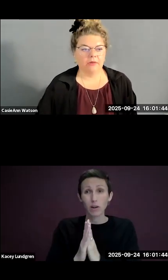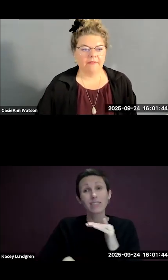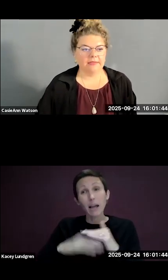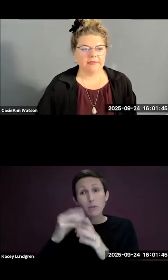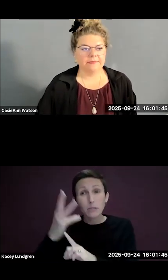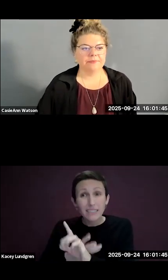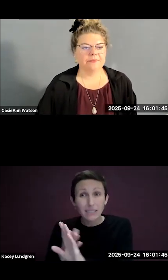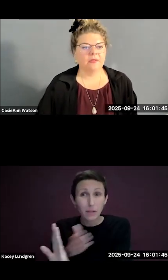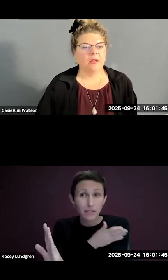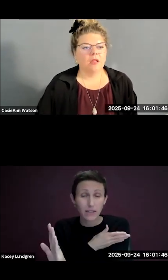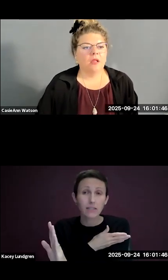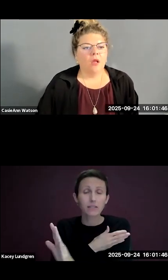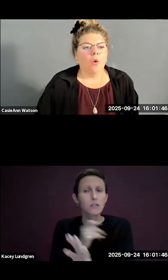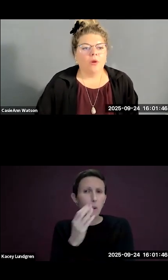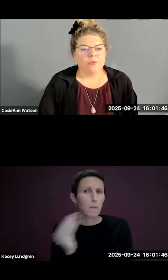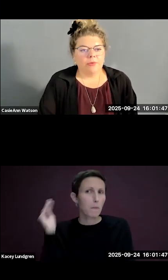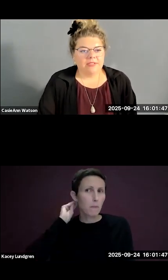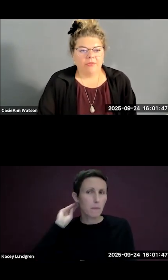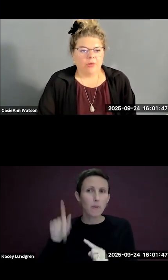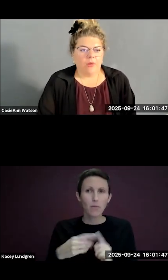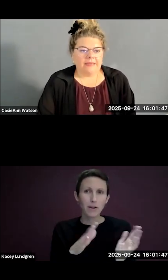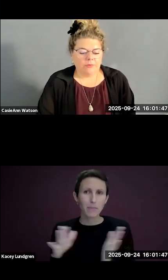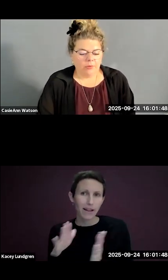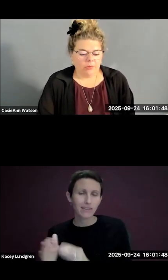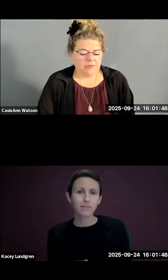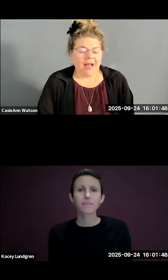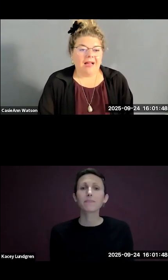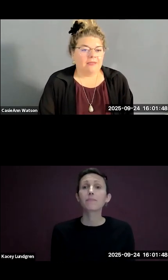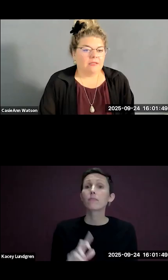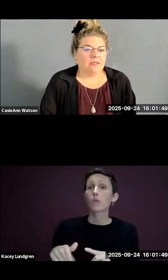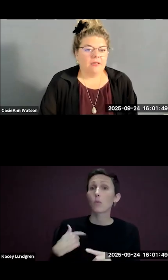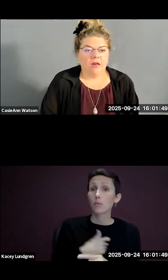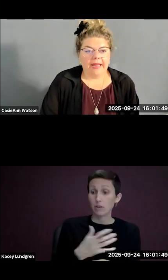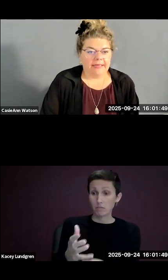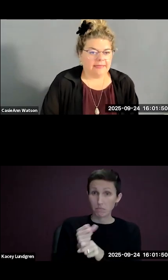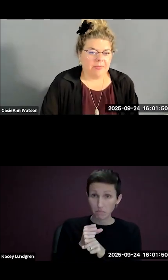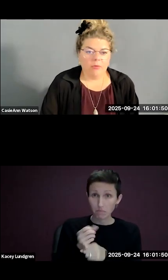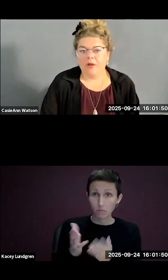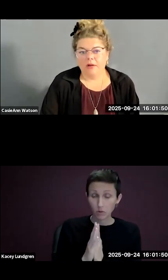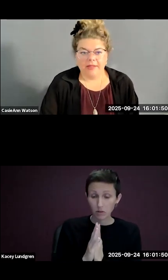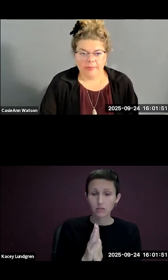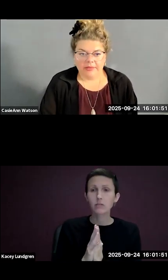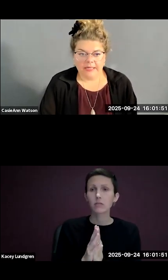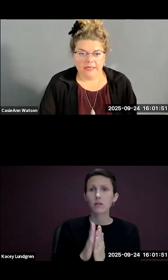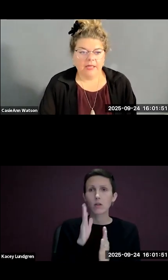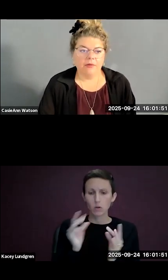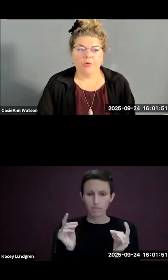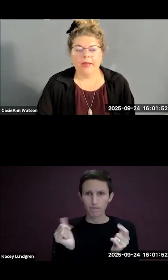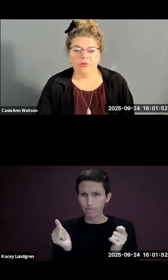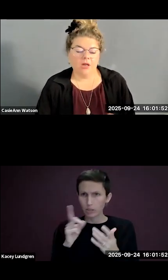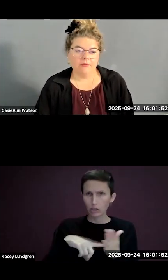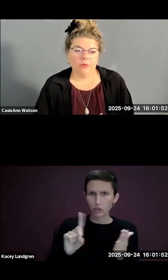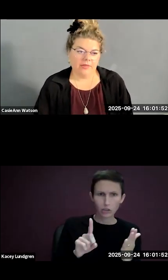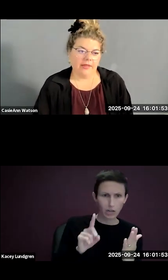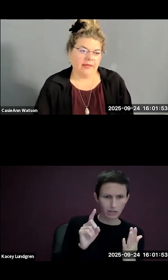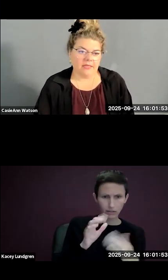when planning your events. Once we receive a request, we will respond ASAP with our availability and if